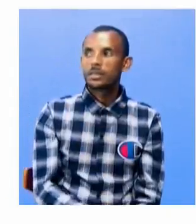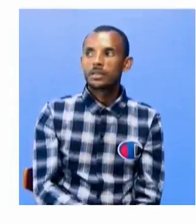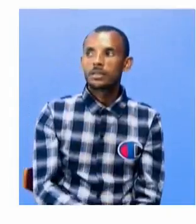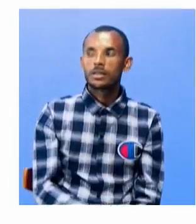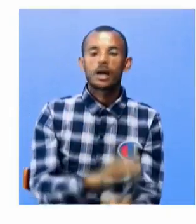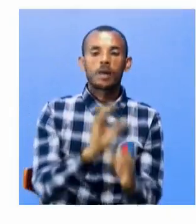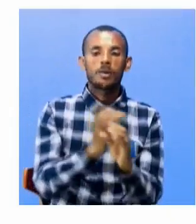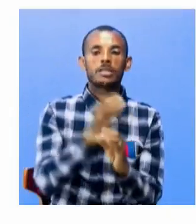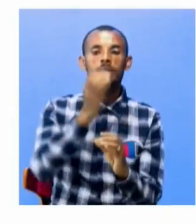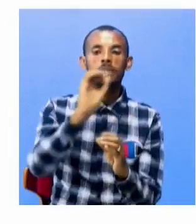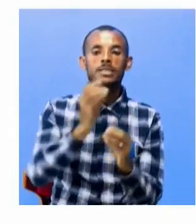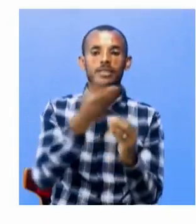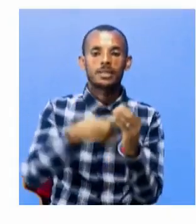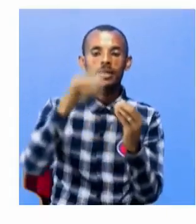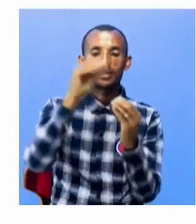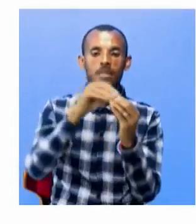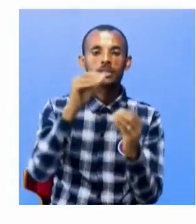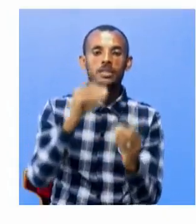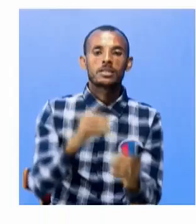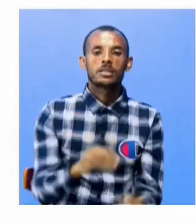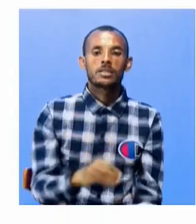Calculate the percent increase from